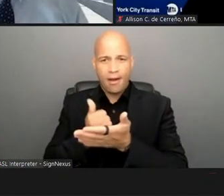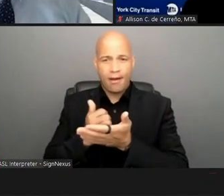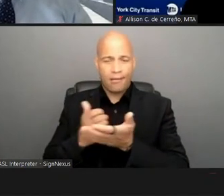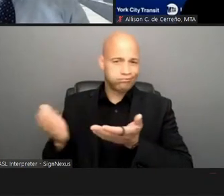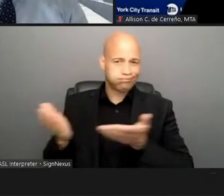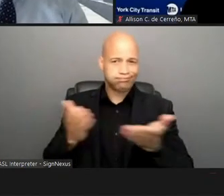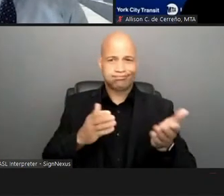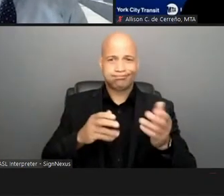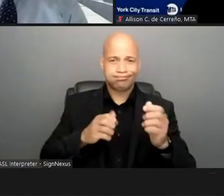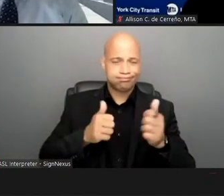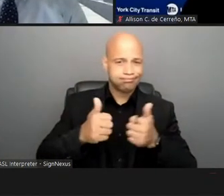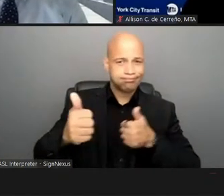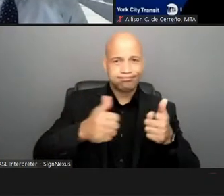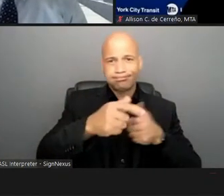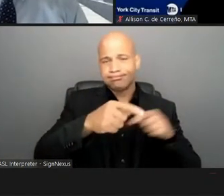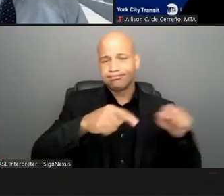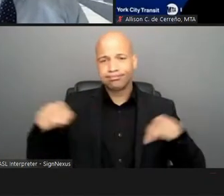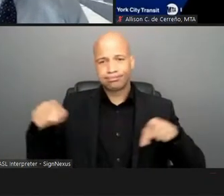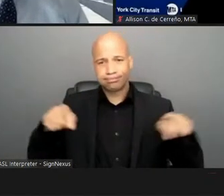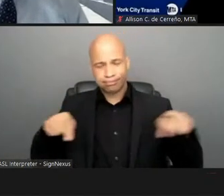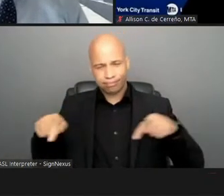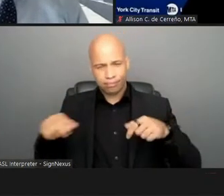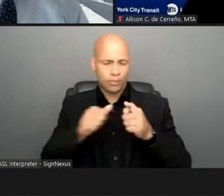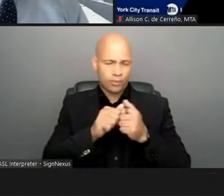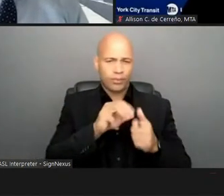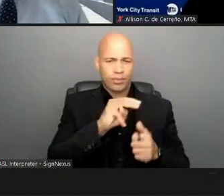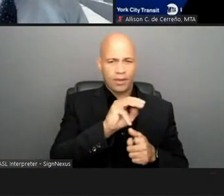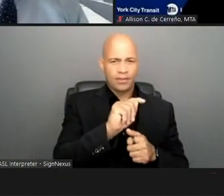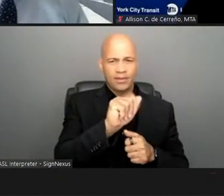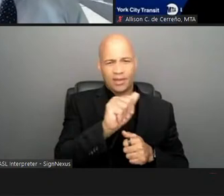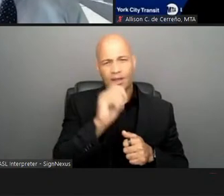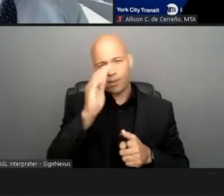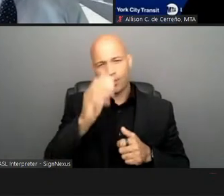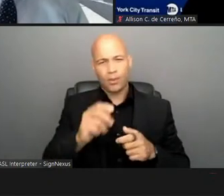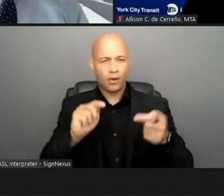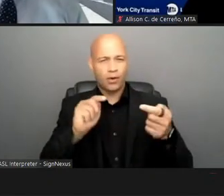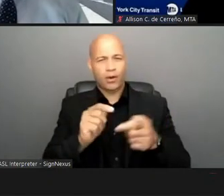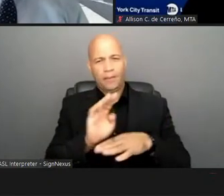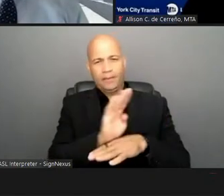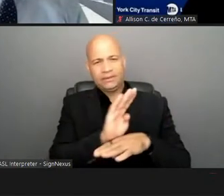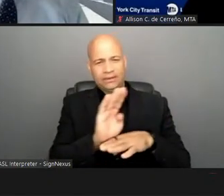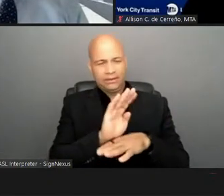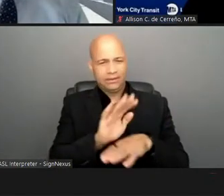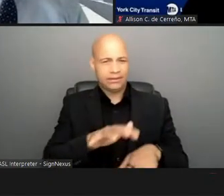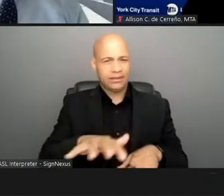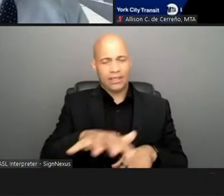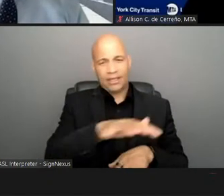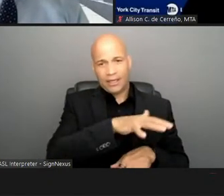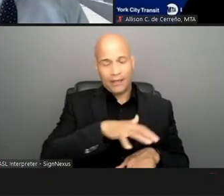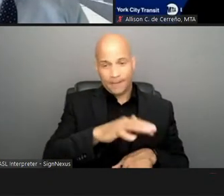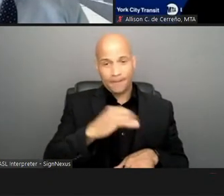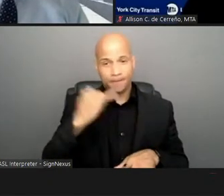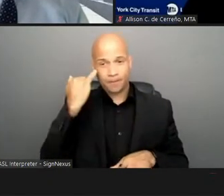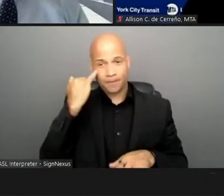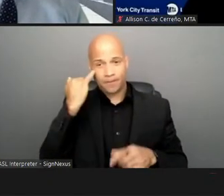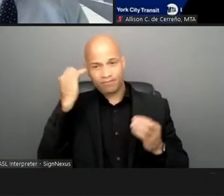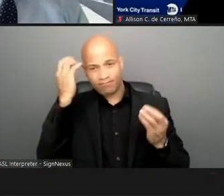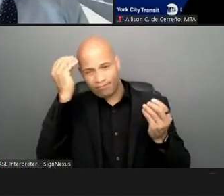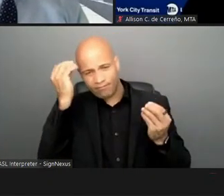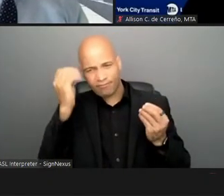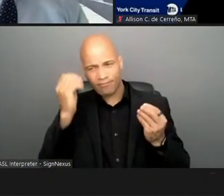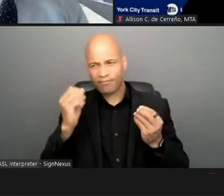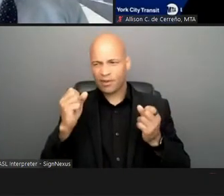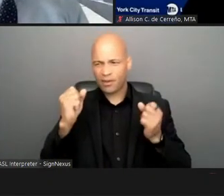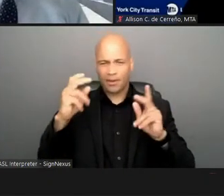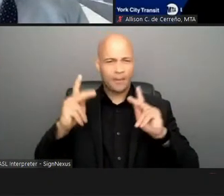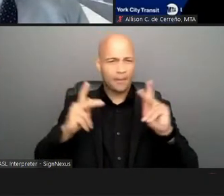Subways is going to hurt the businesses in the Central Area um if you consider all the people that